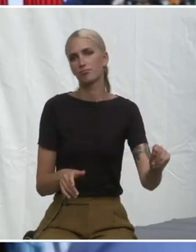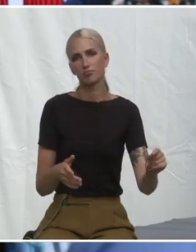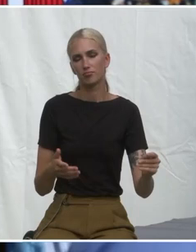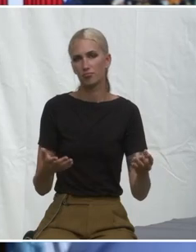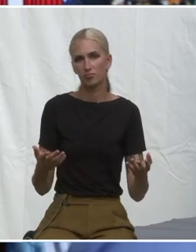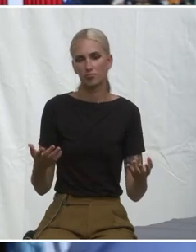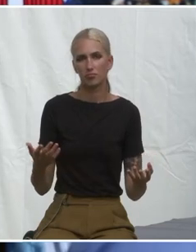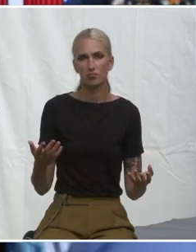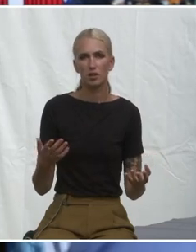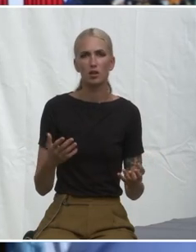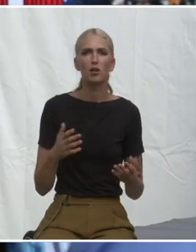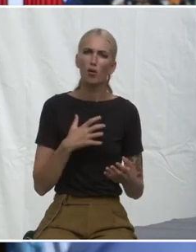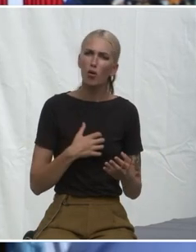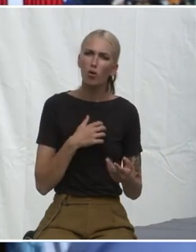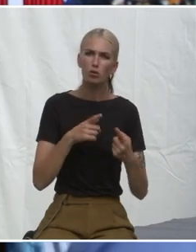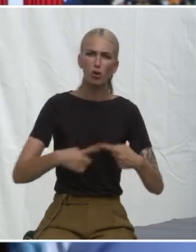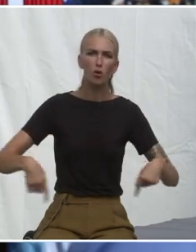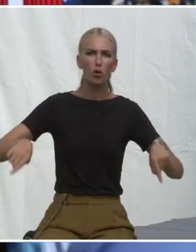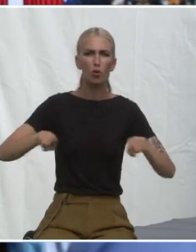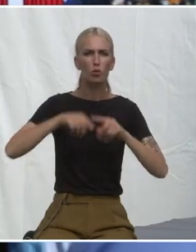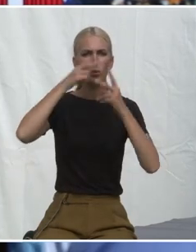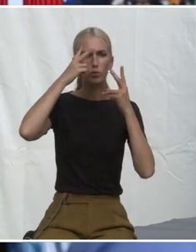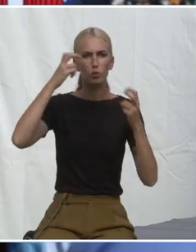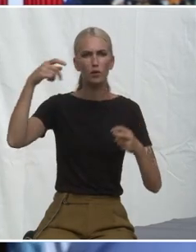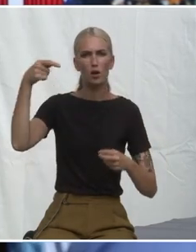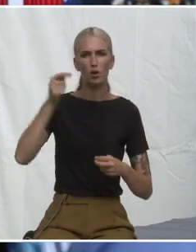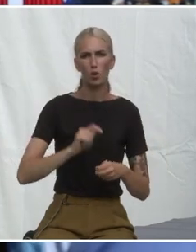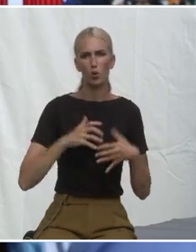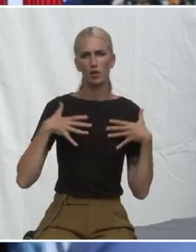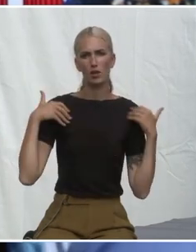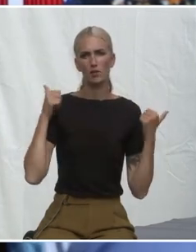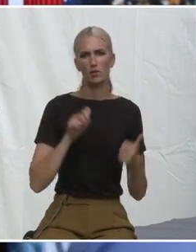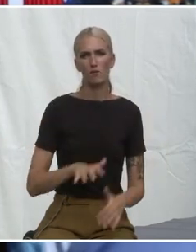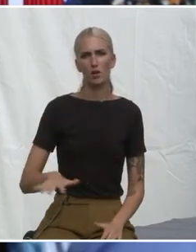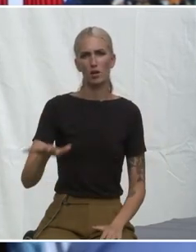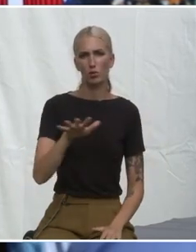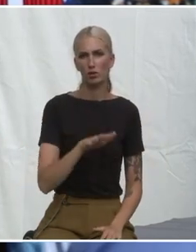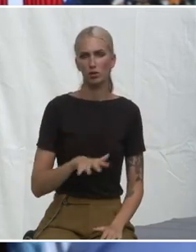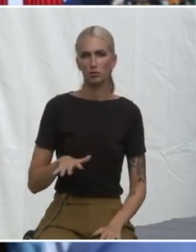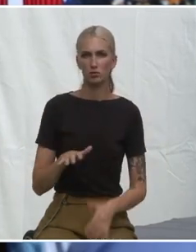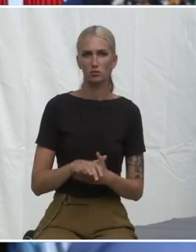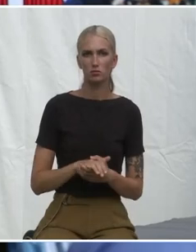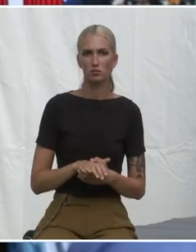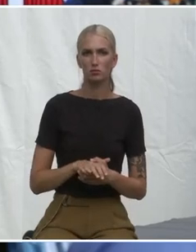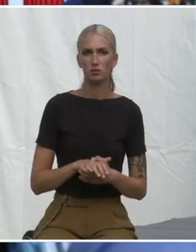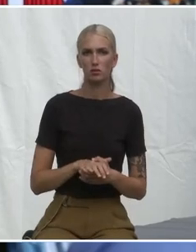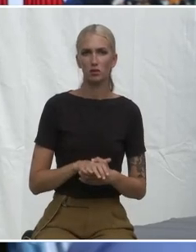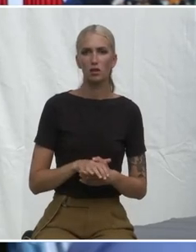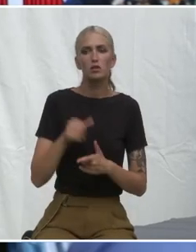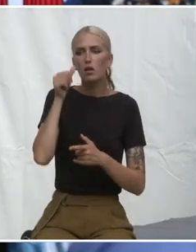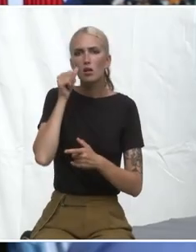creating spaces in the healthcare system that looks like this is not just for